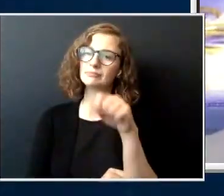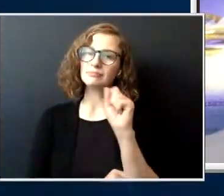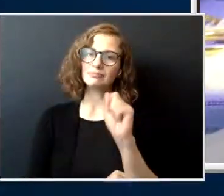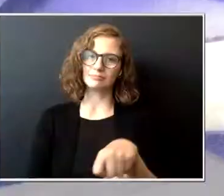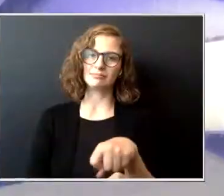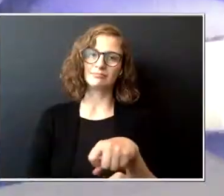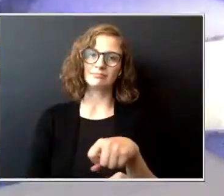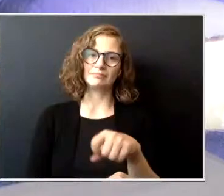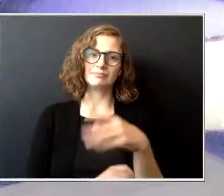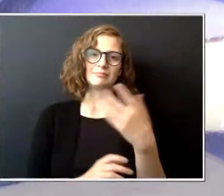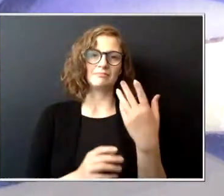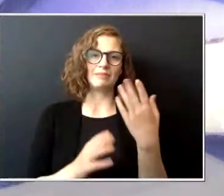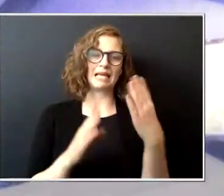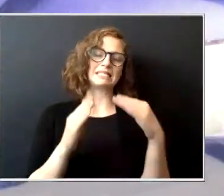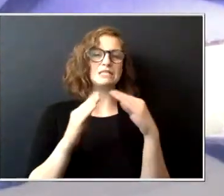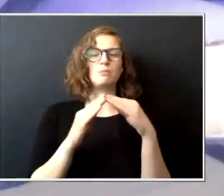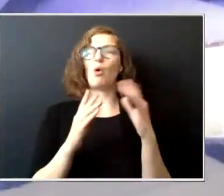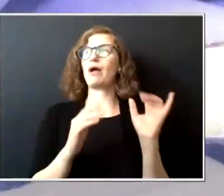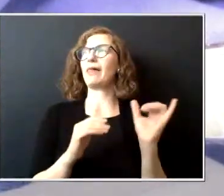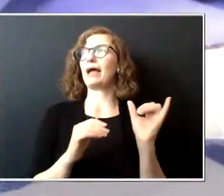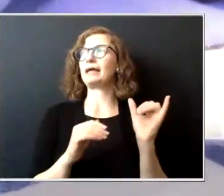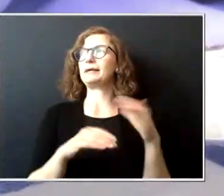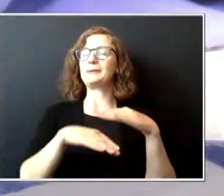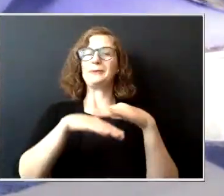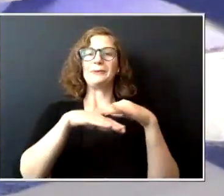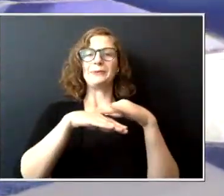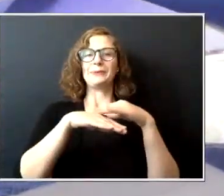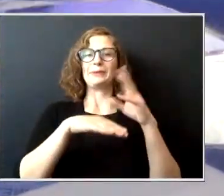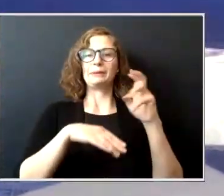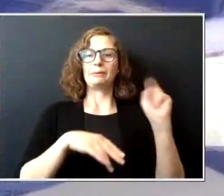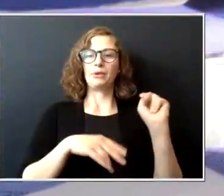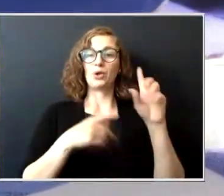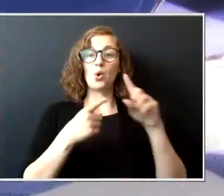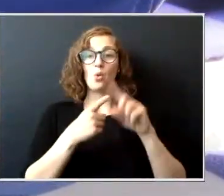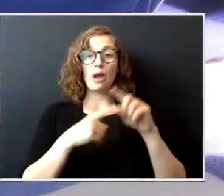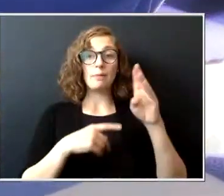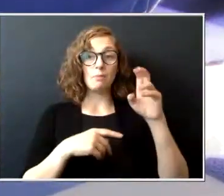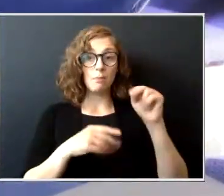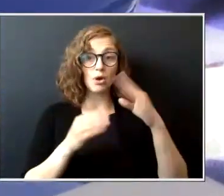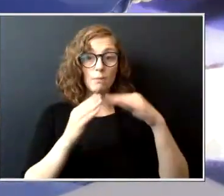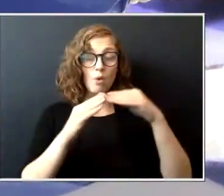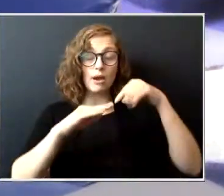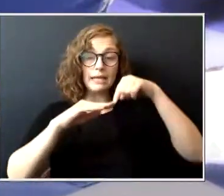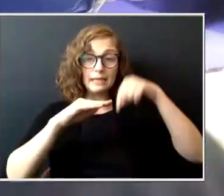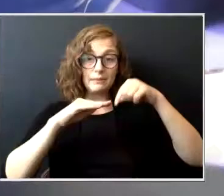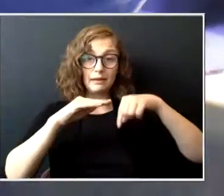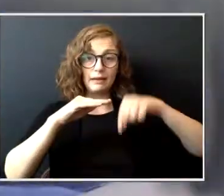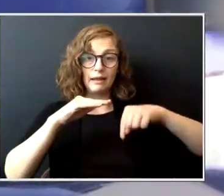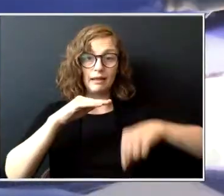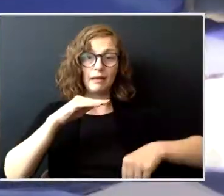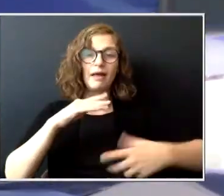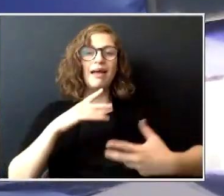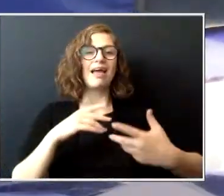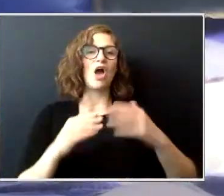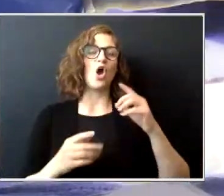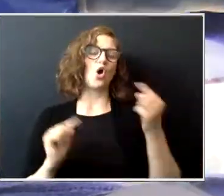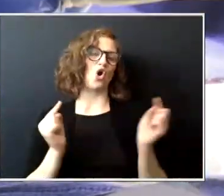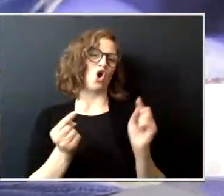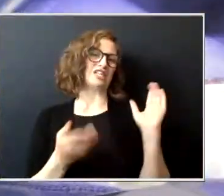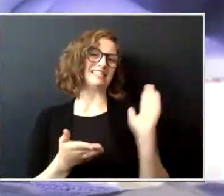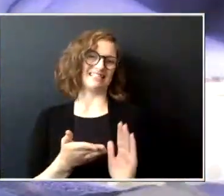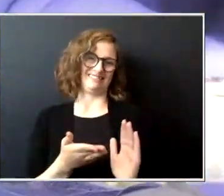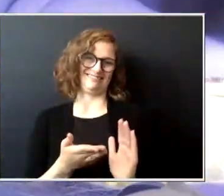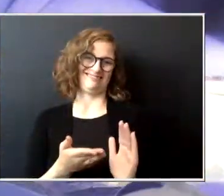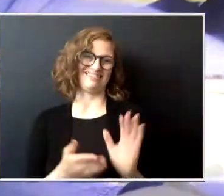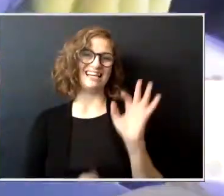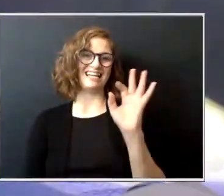superficial burn. Yeah. And as your burn gets deeper and affects more nerves, it doesn't hurt as much. So 99% of the time my patients are going to say it's the